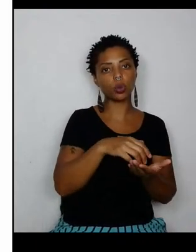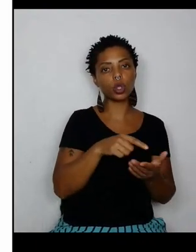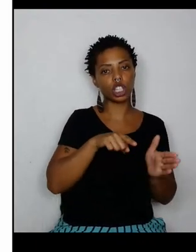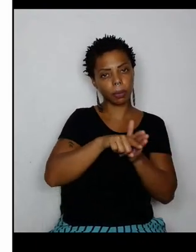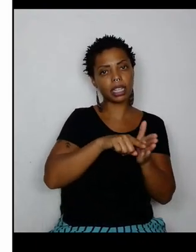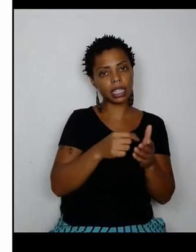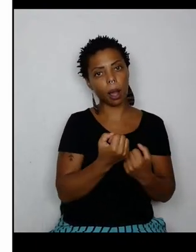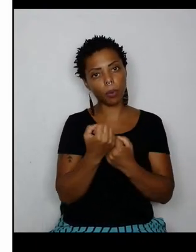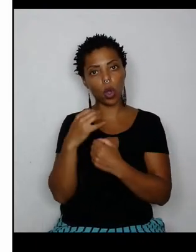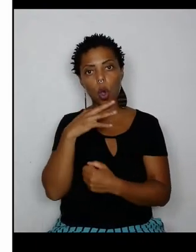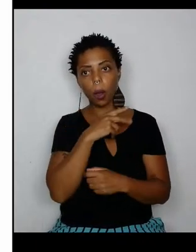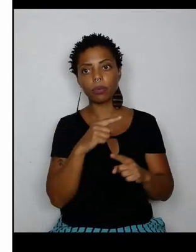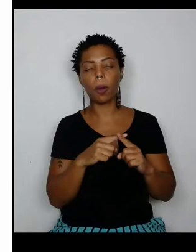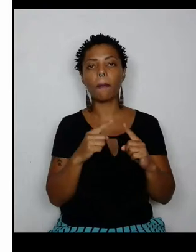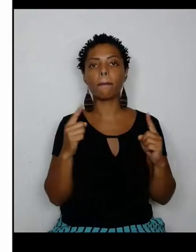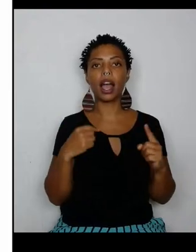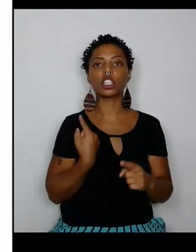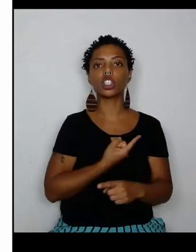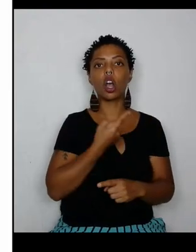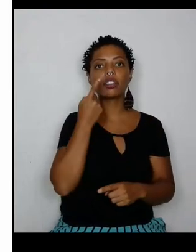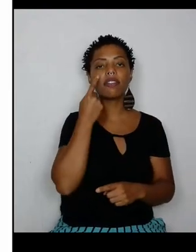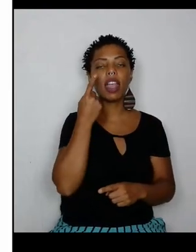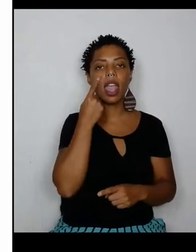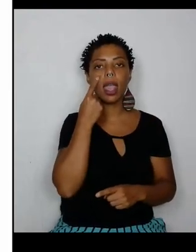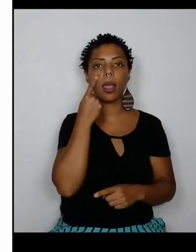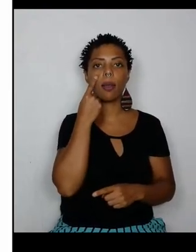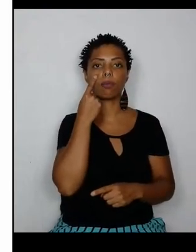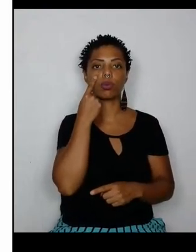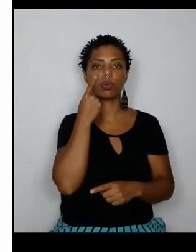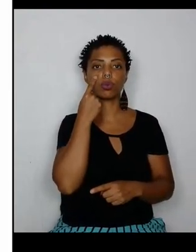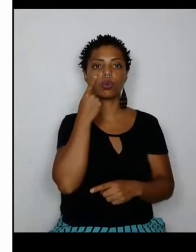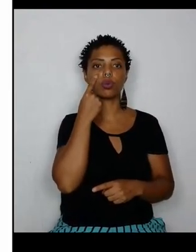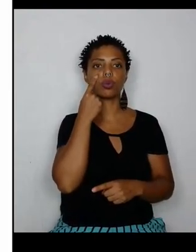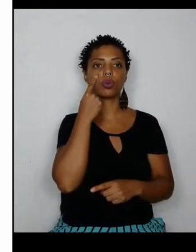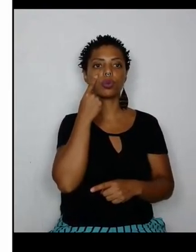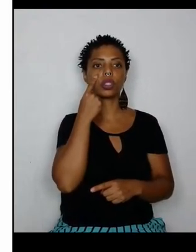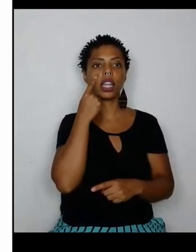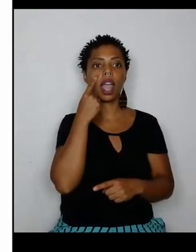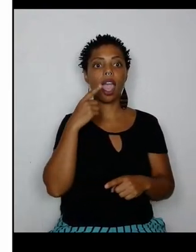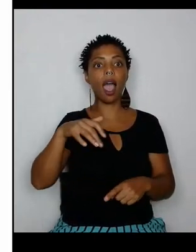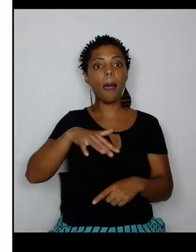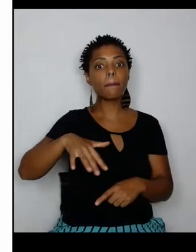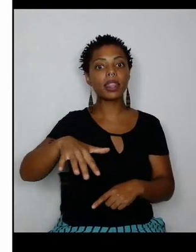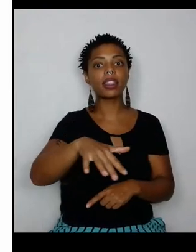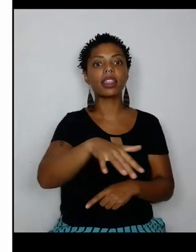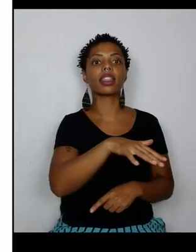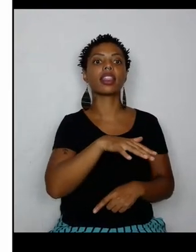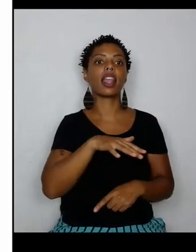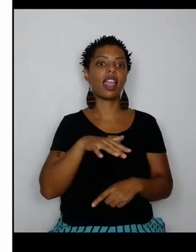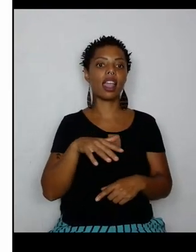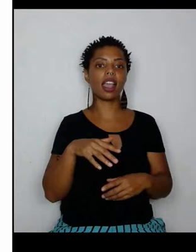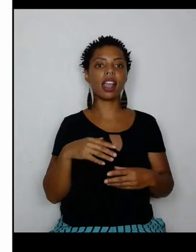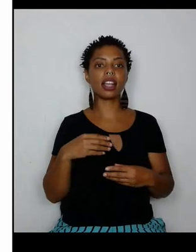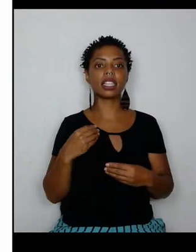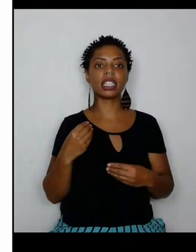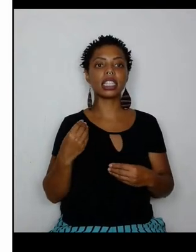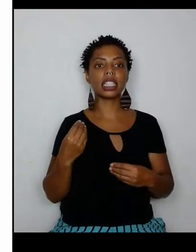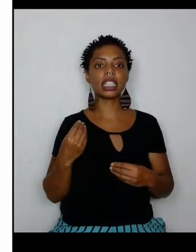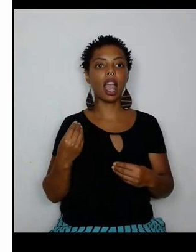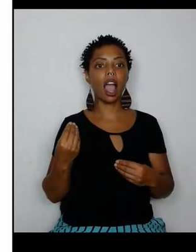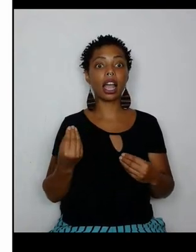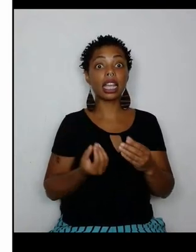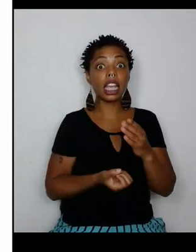our research center was also involved and in this image we can see the ambiance that was